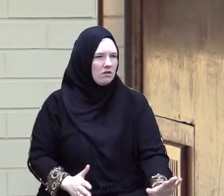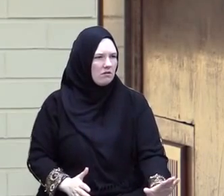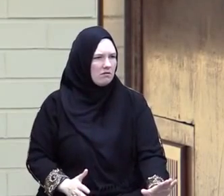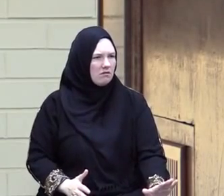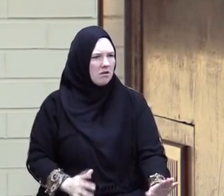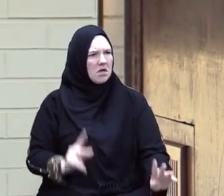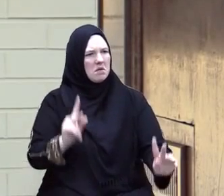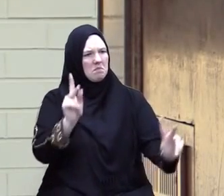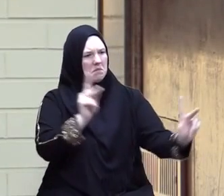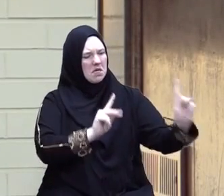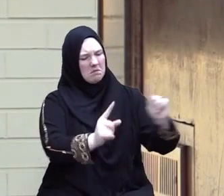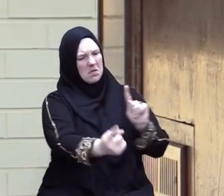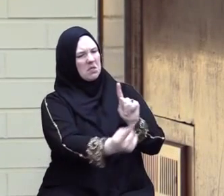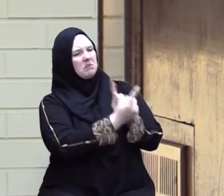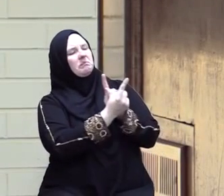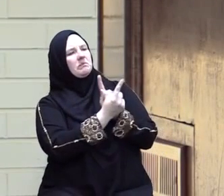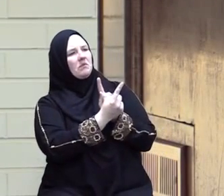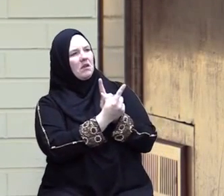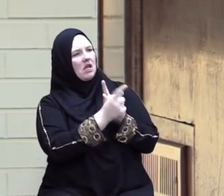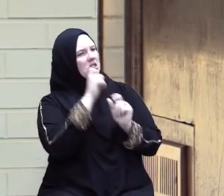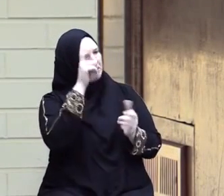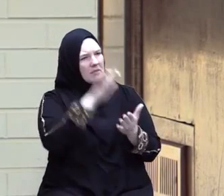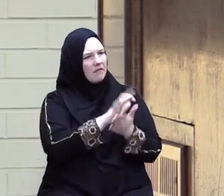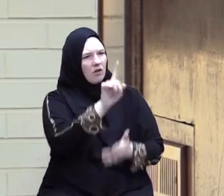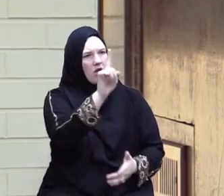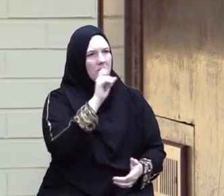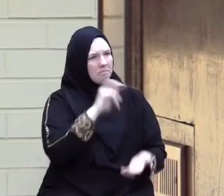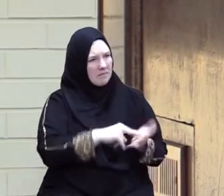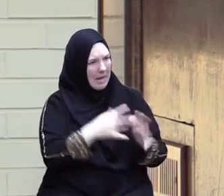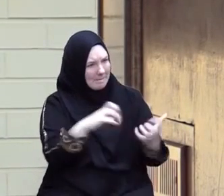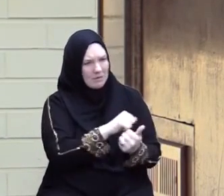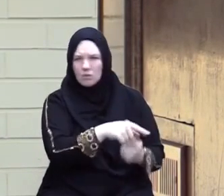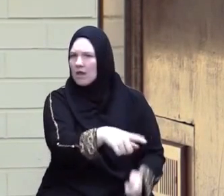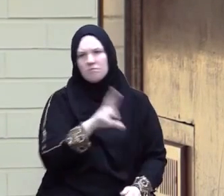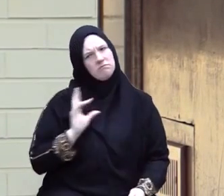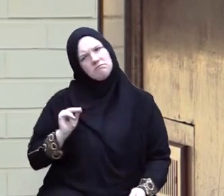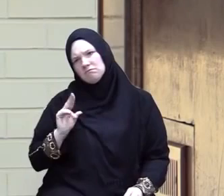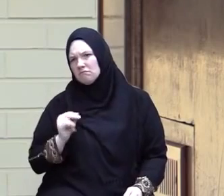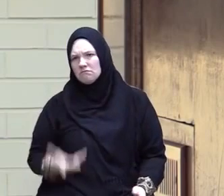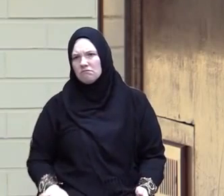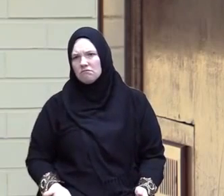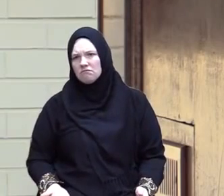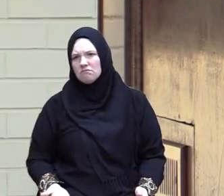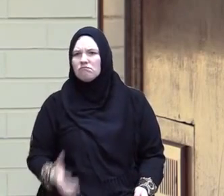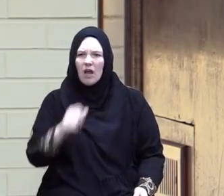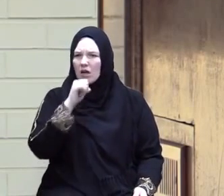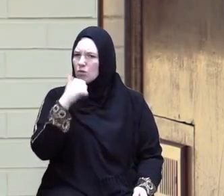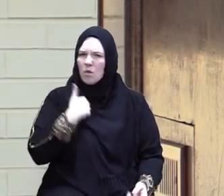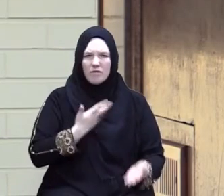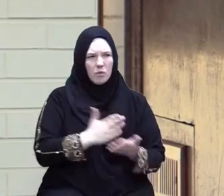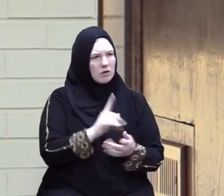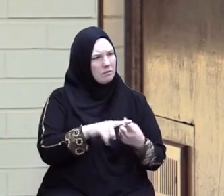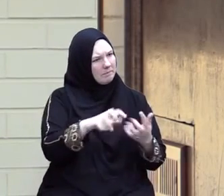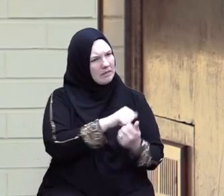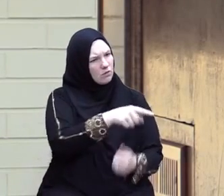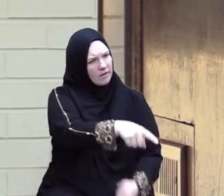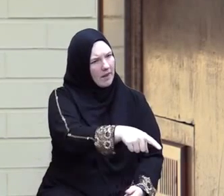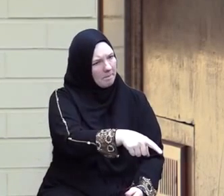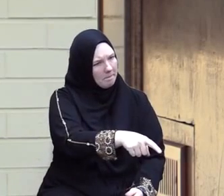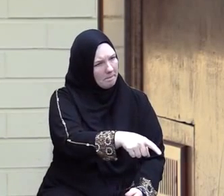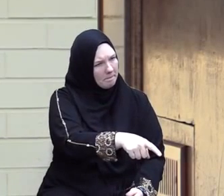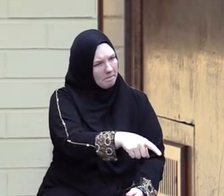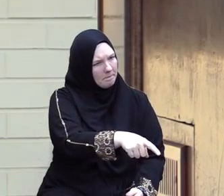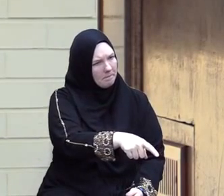treat people tit for tat. They can and have the right that they think they have, right? In their